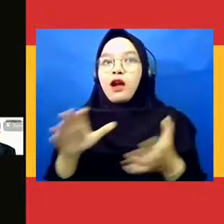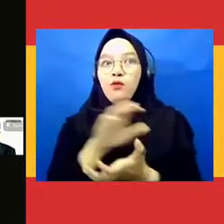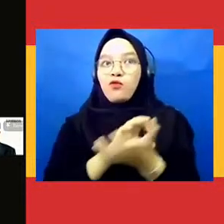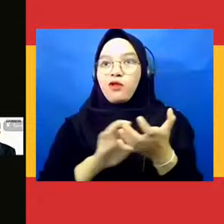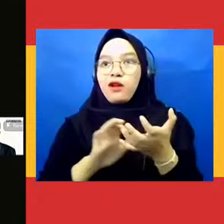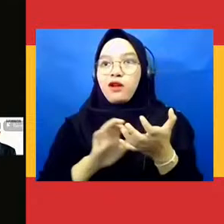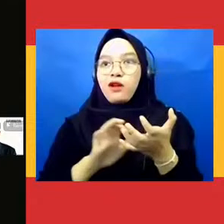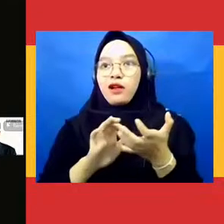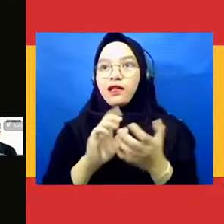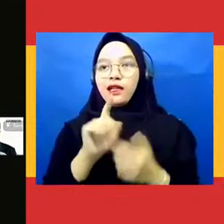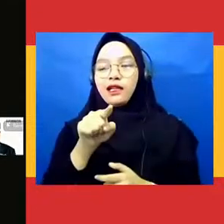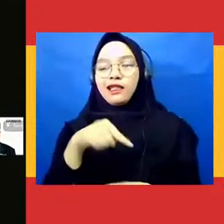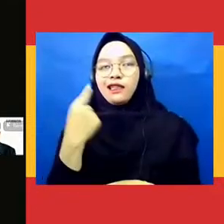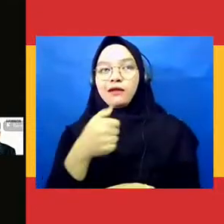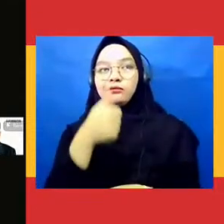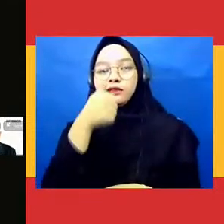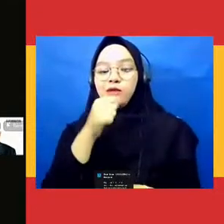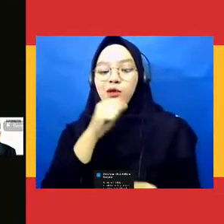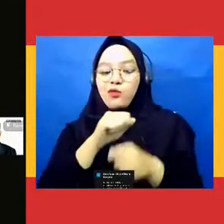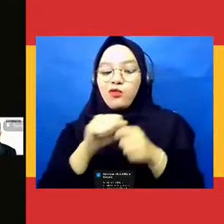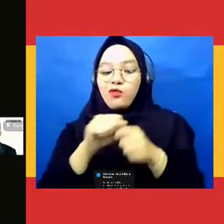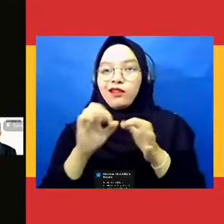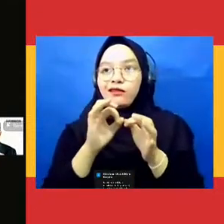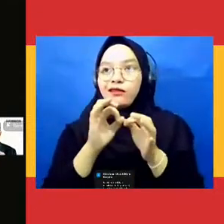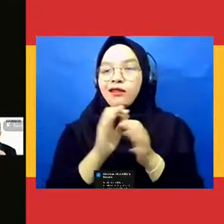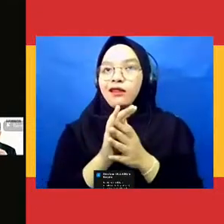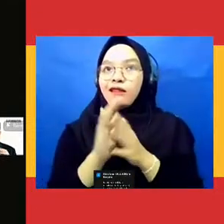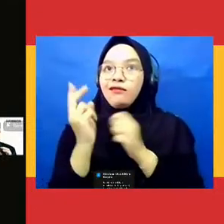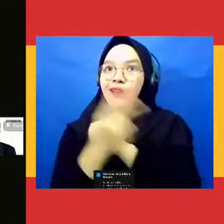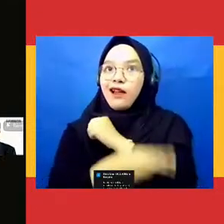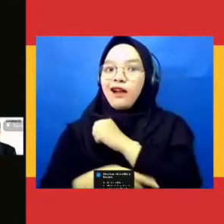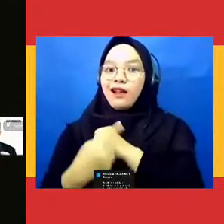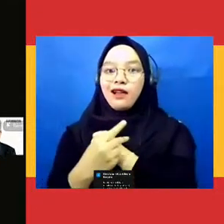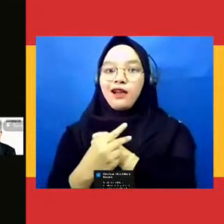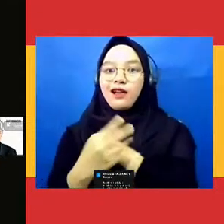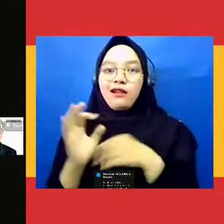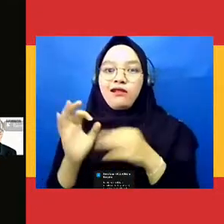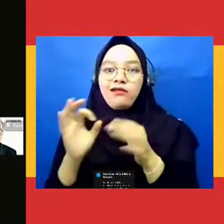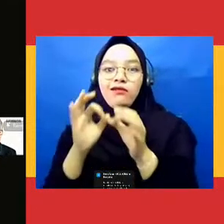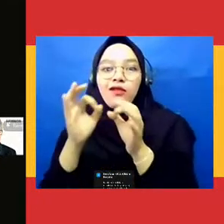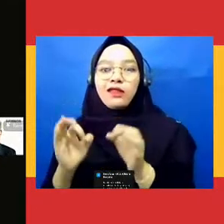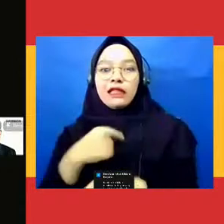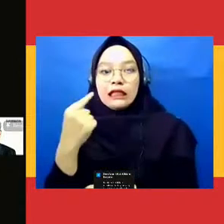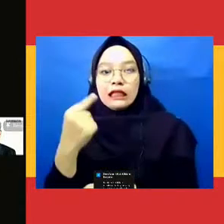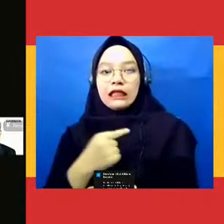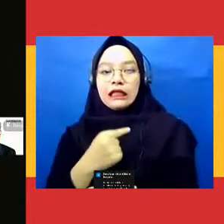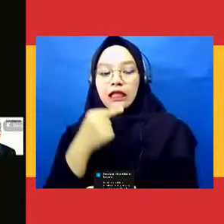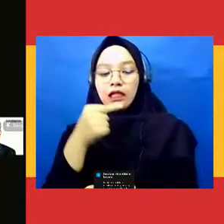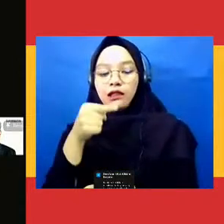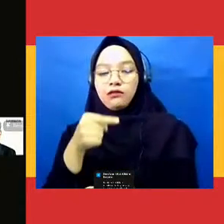localities, countries can prosper together.